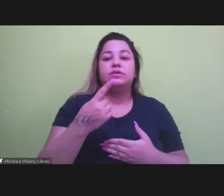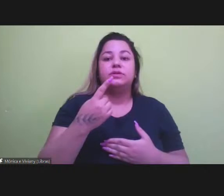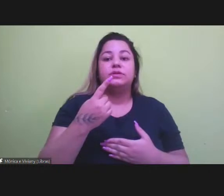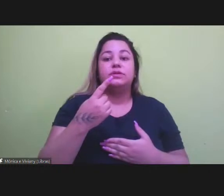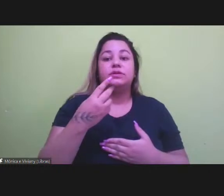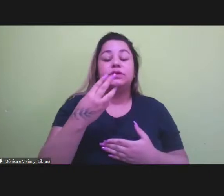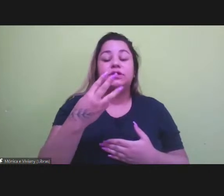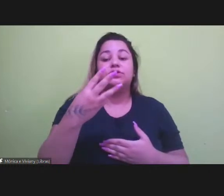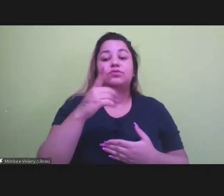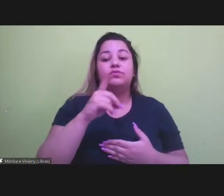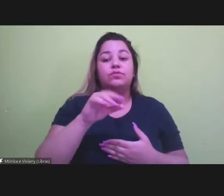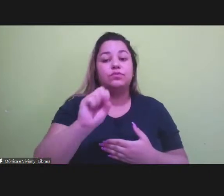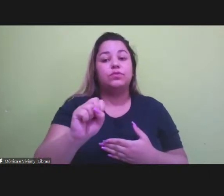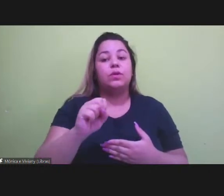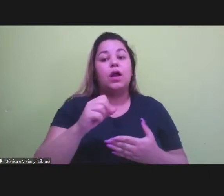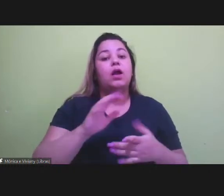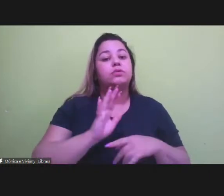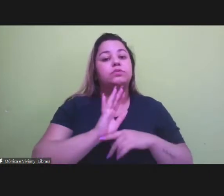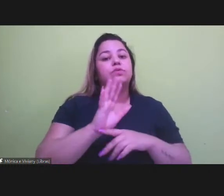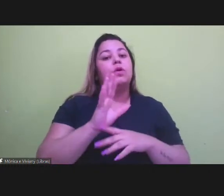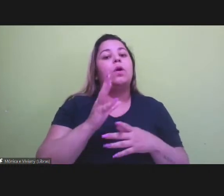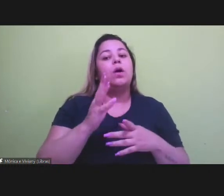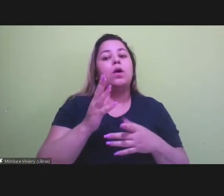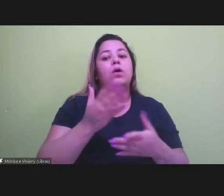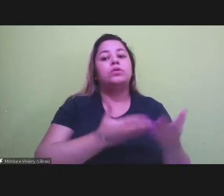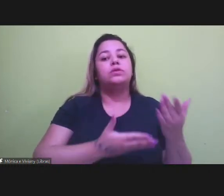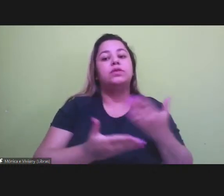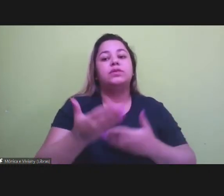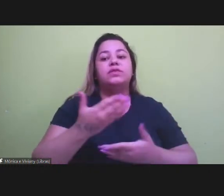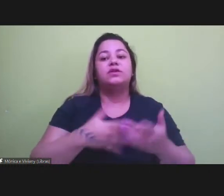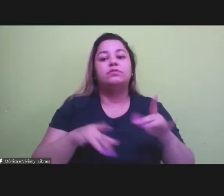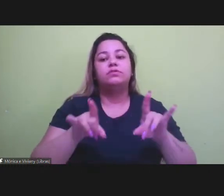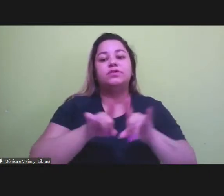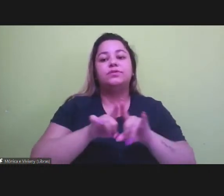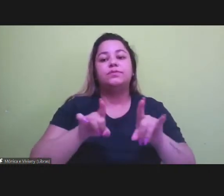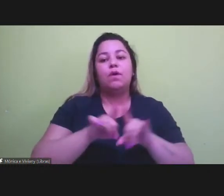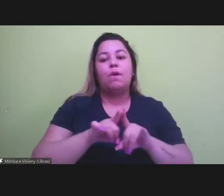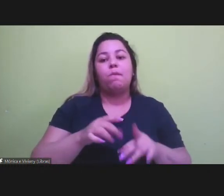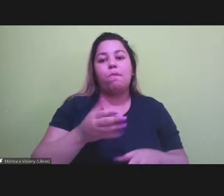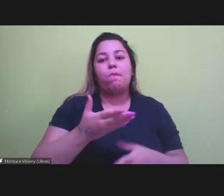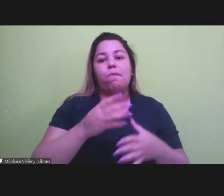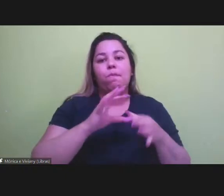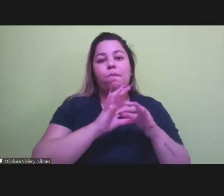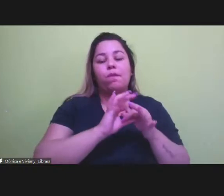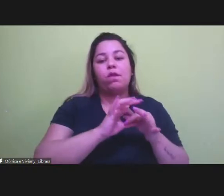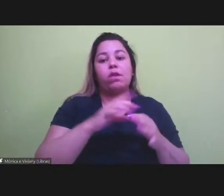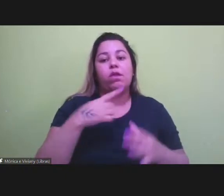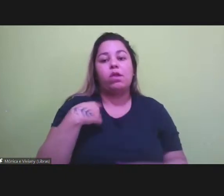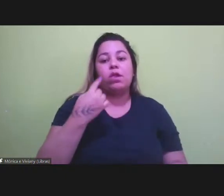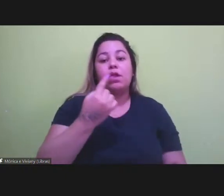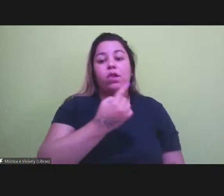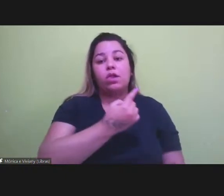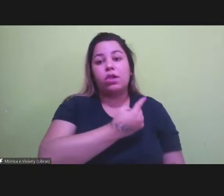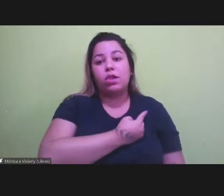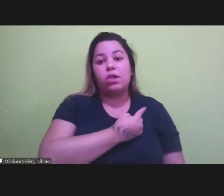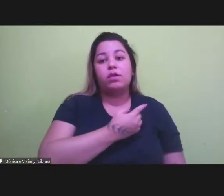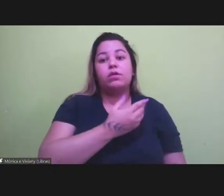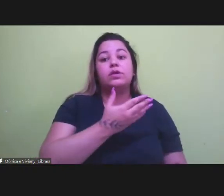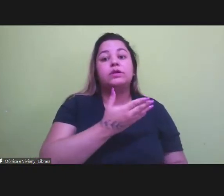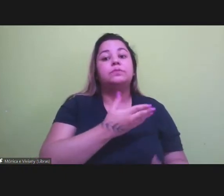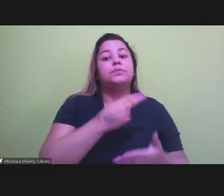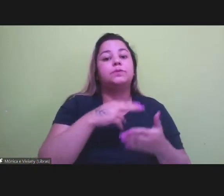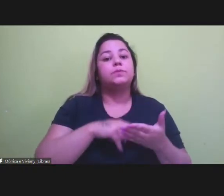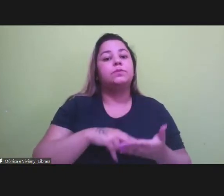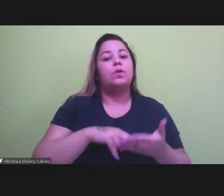3 days, we received the contributions of you, so as well as the other partners that were here with us.